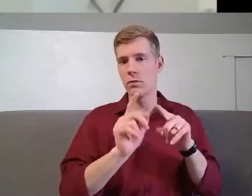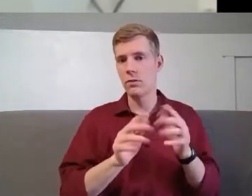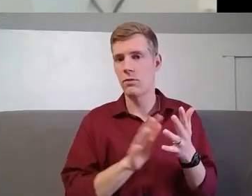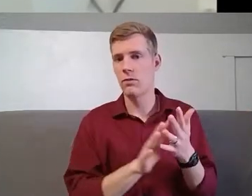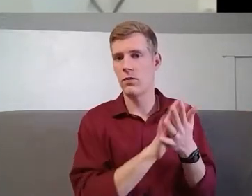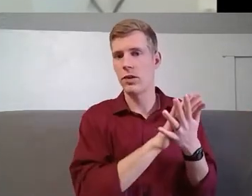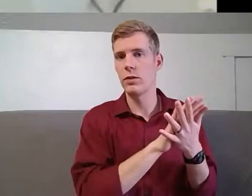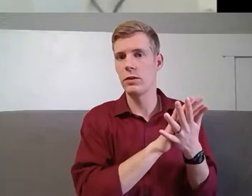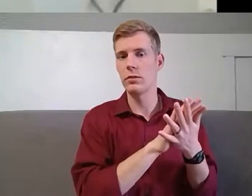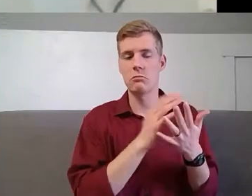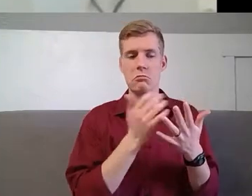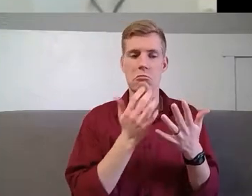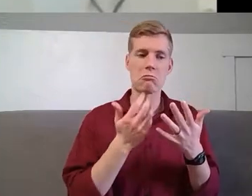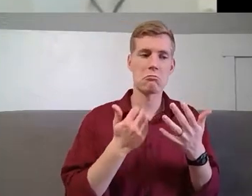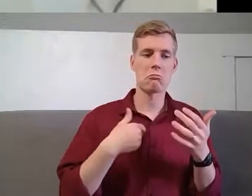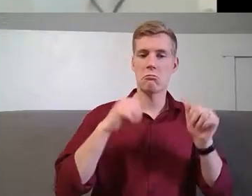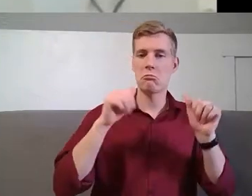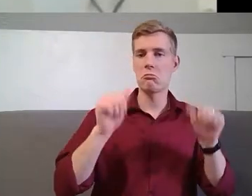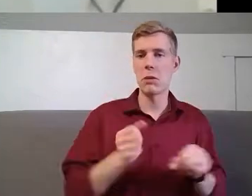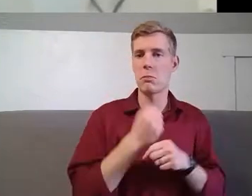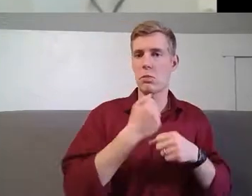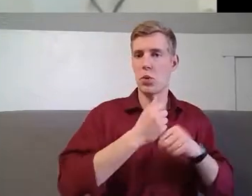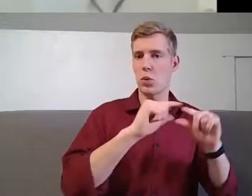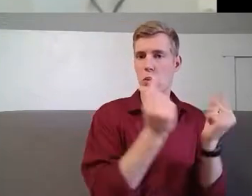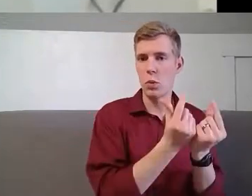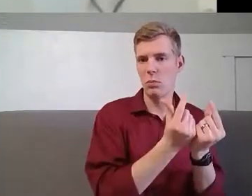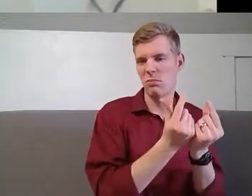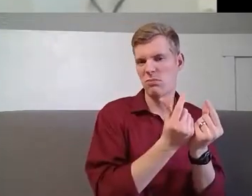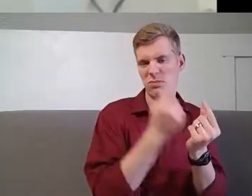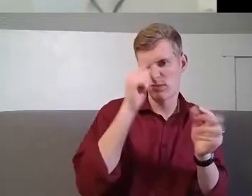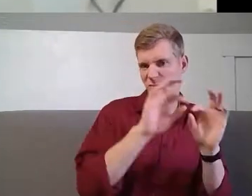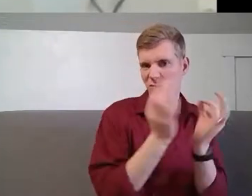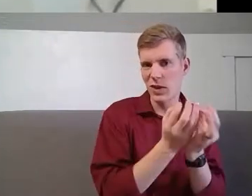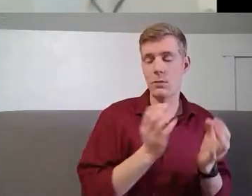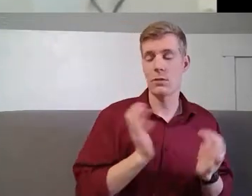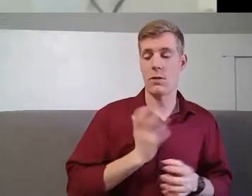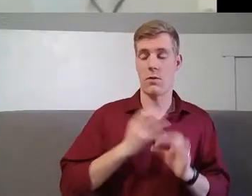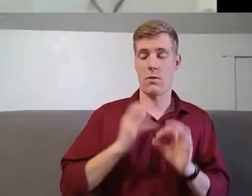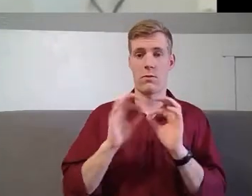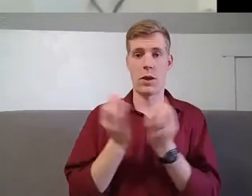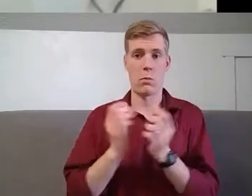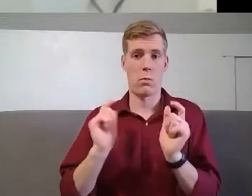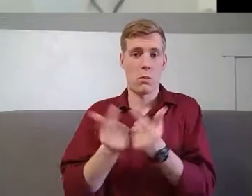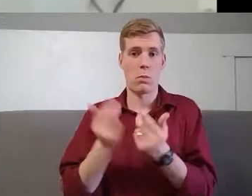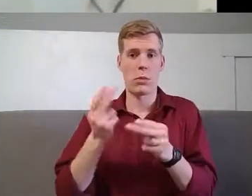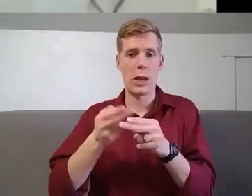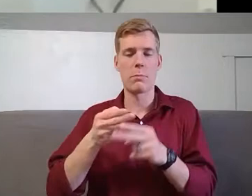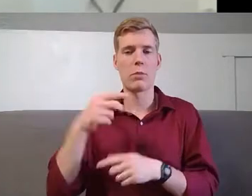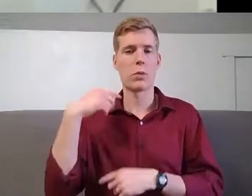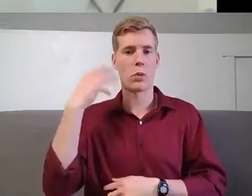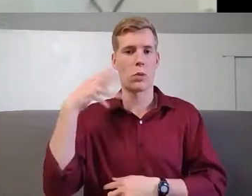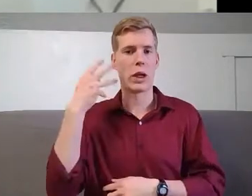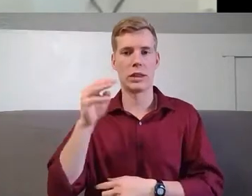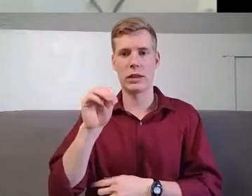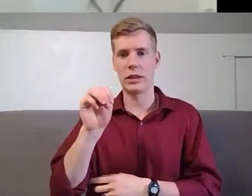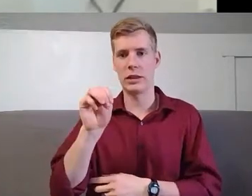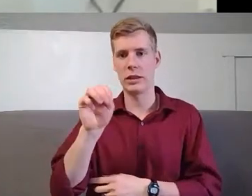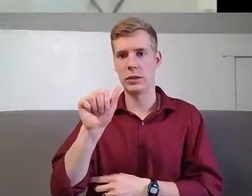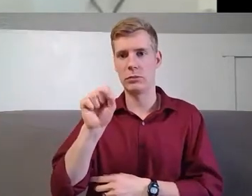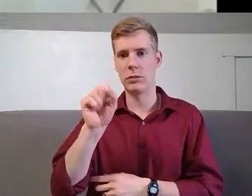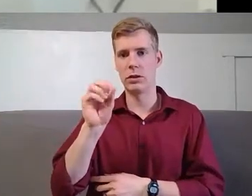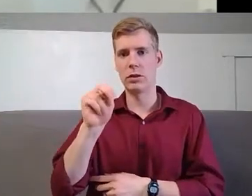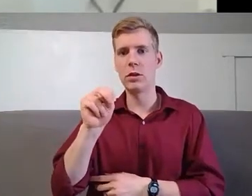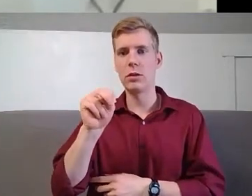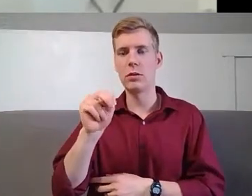You can create a family group. We have a family group called the Crazy Masons, where we can